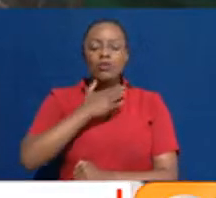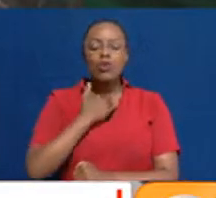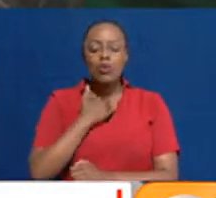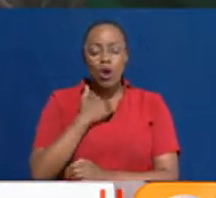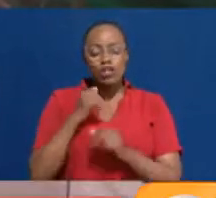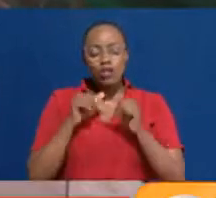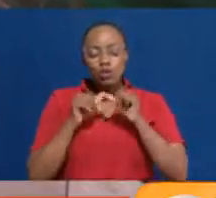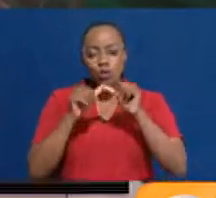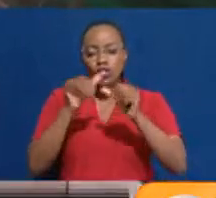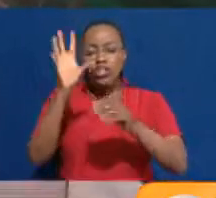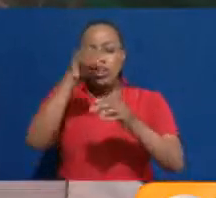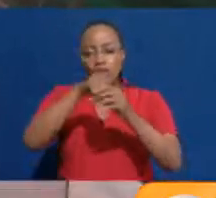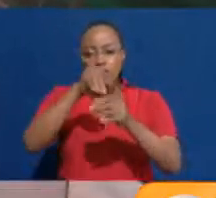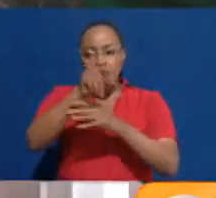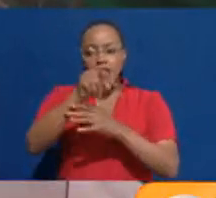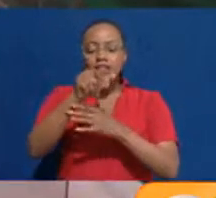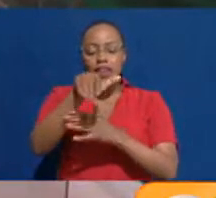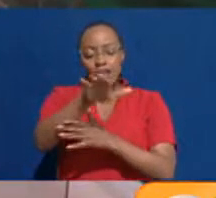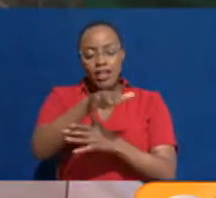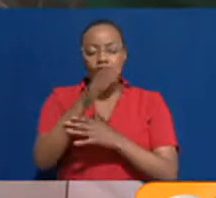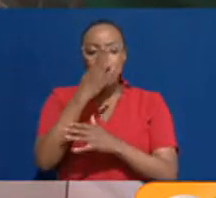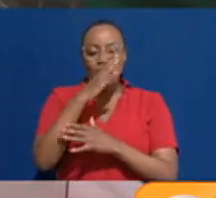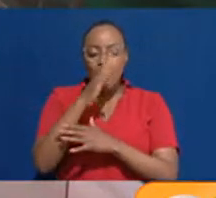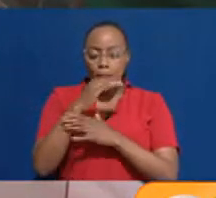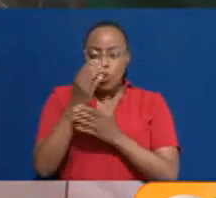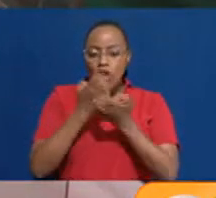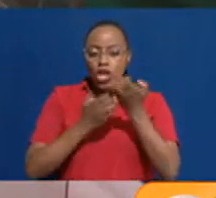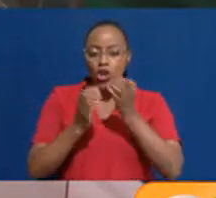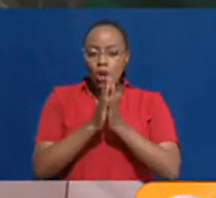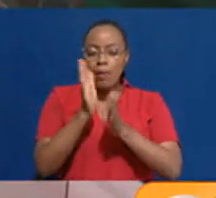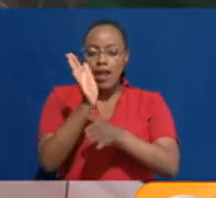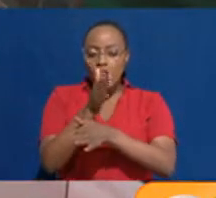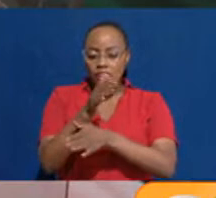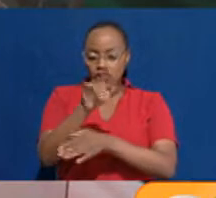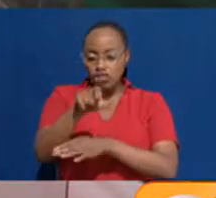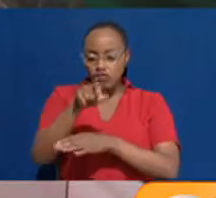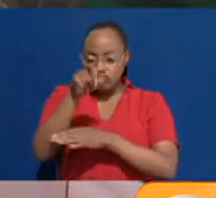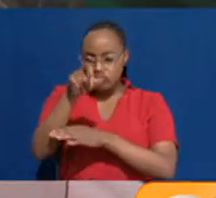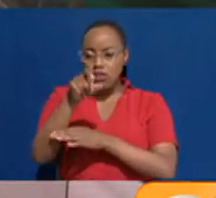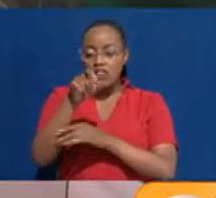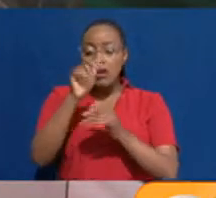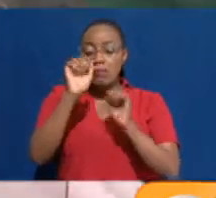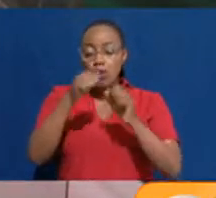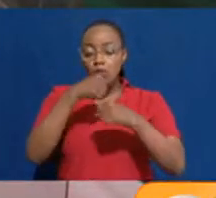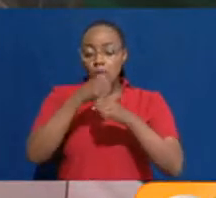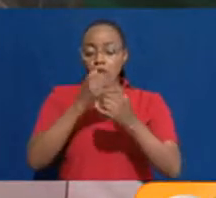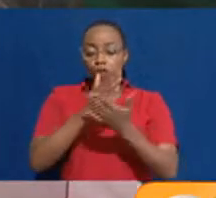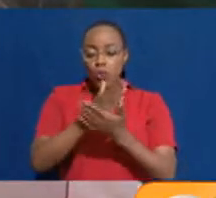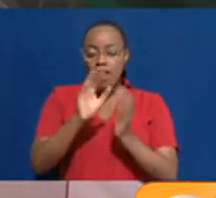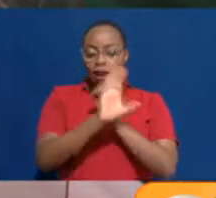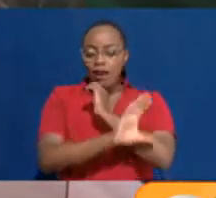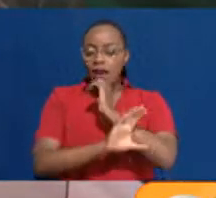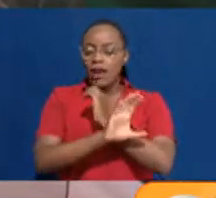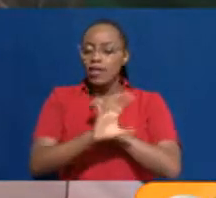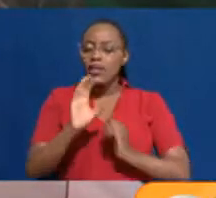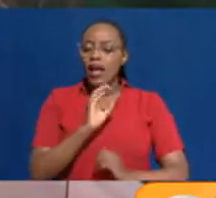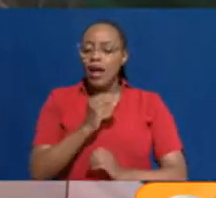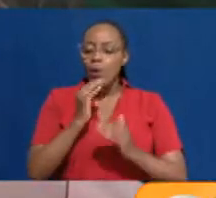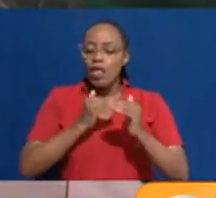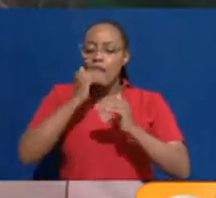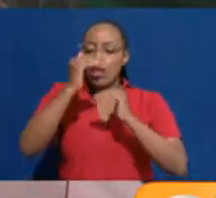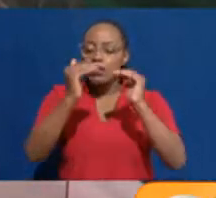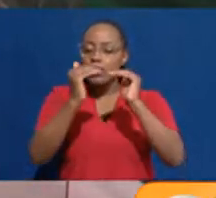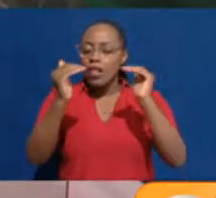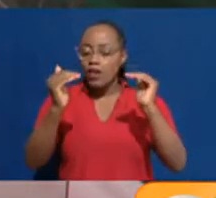continue investing in this sector of blue economy and fisheries so that we can ensure our country is at the next